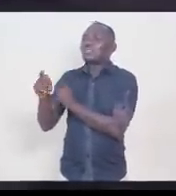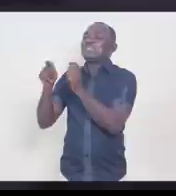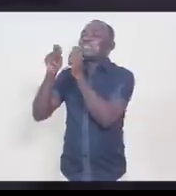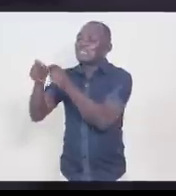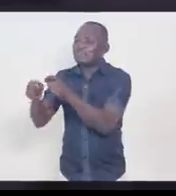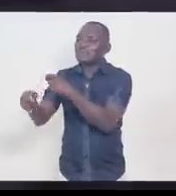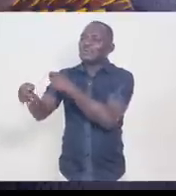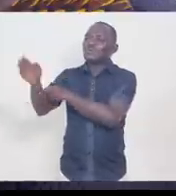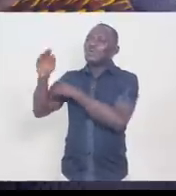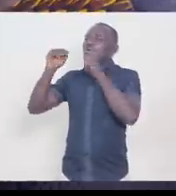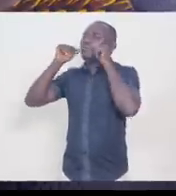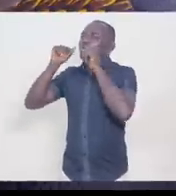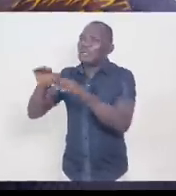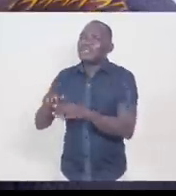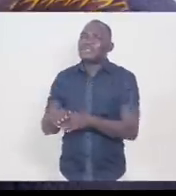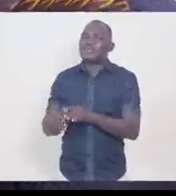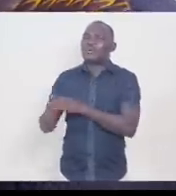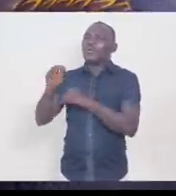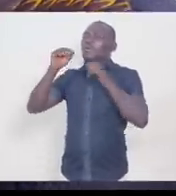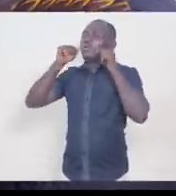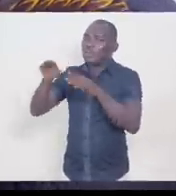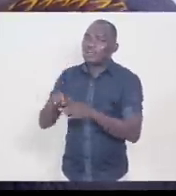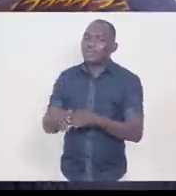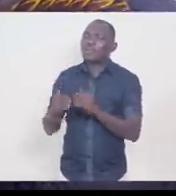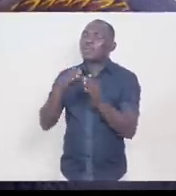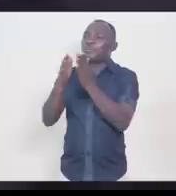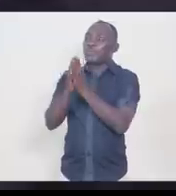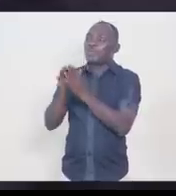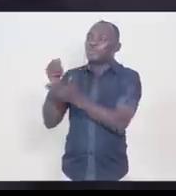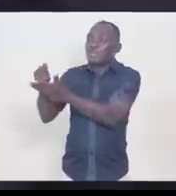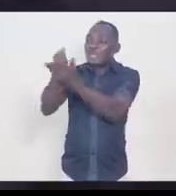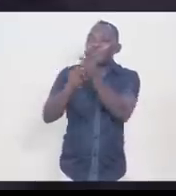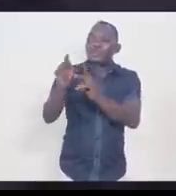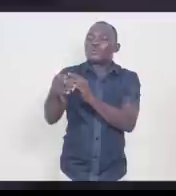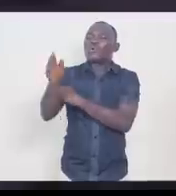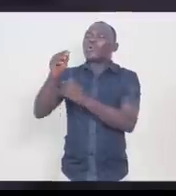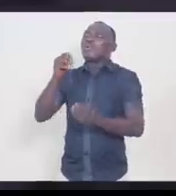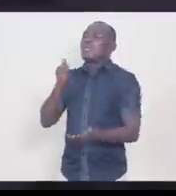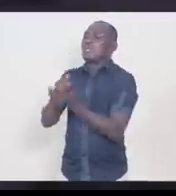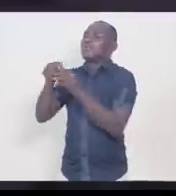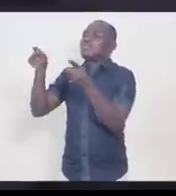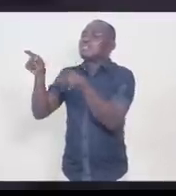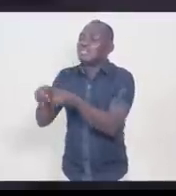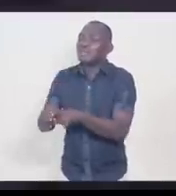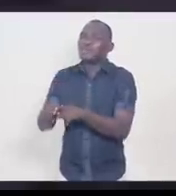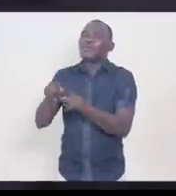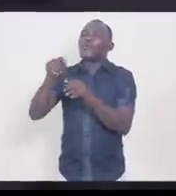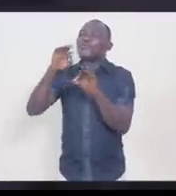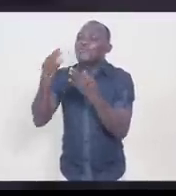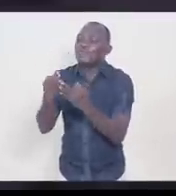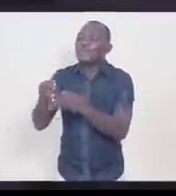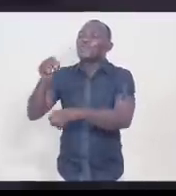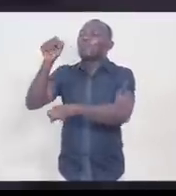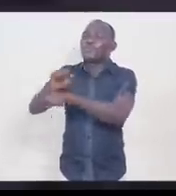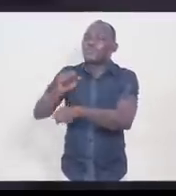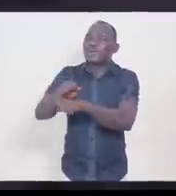And may his face shine upon Amen. You, Miss Coco. Amen. I pray that as you are helping people, God will help you and your family, in your work,